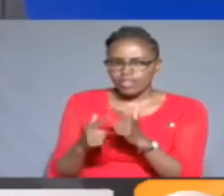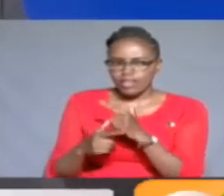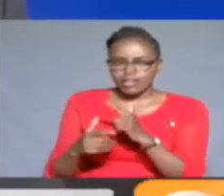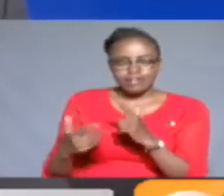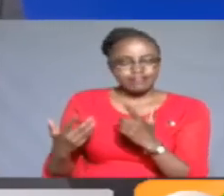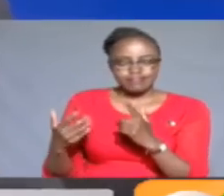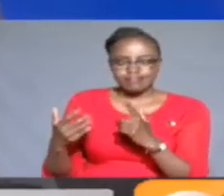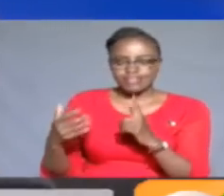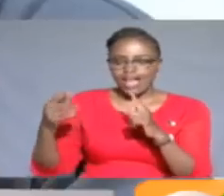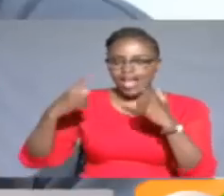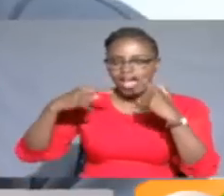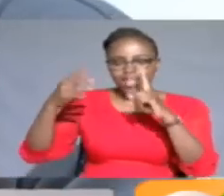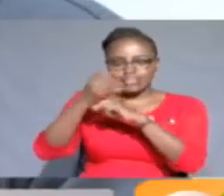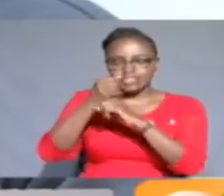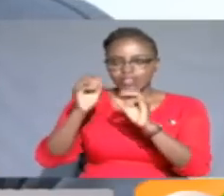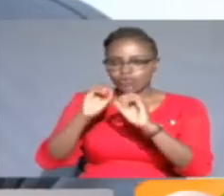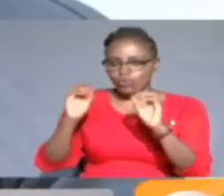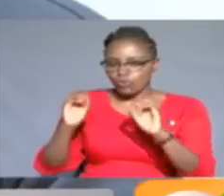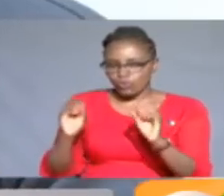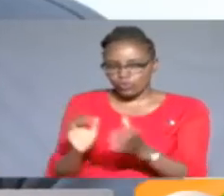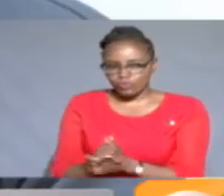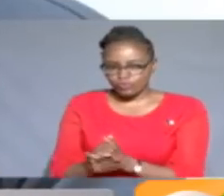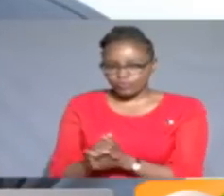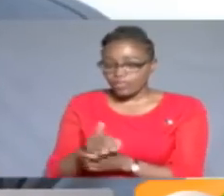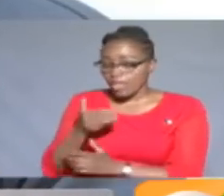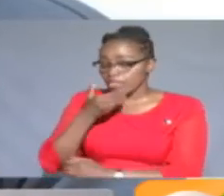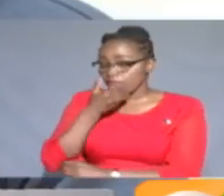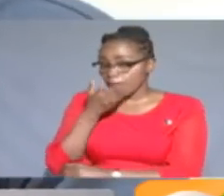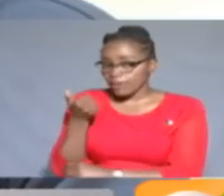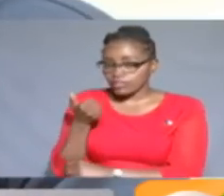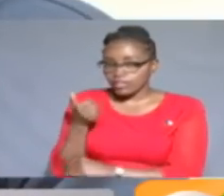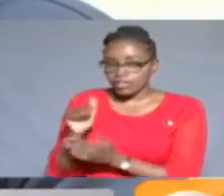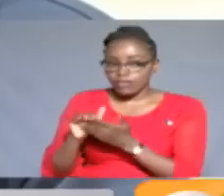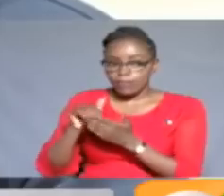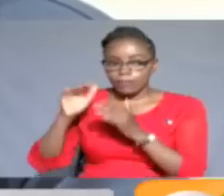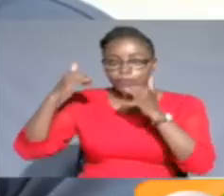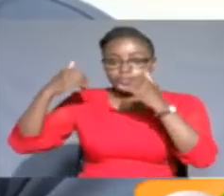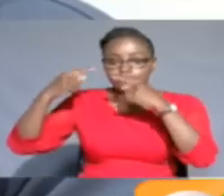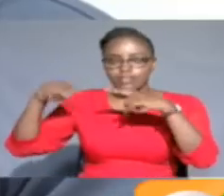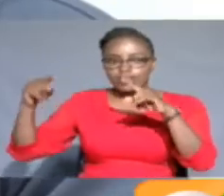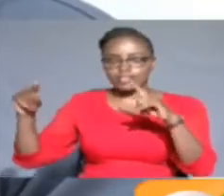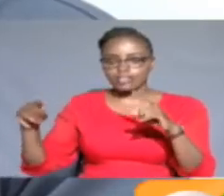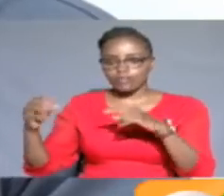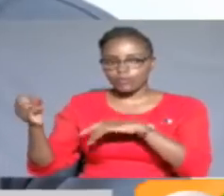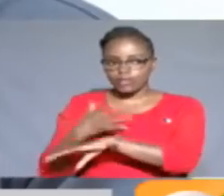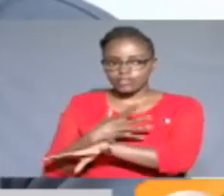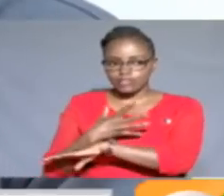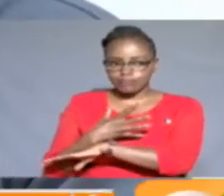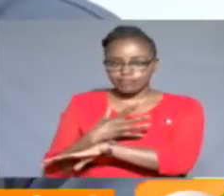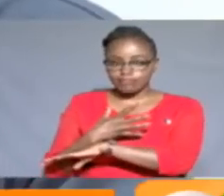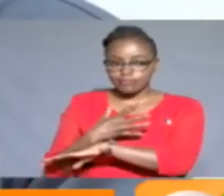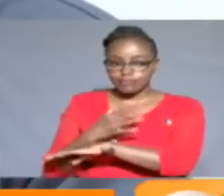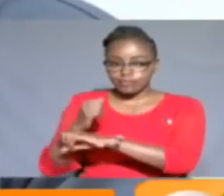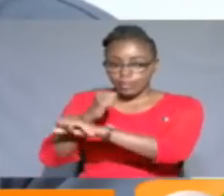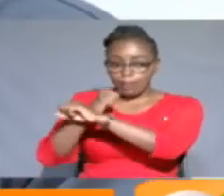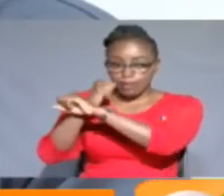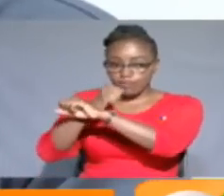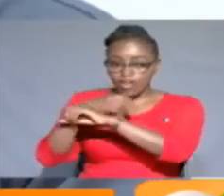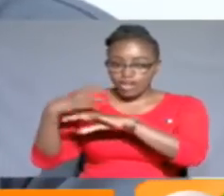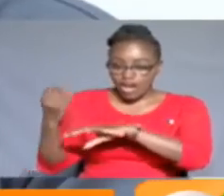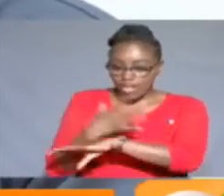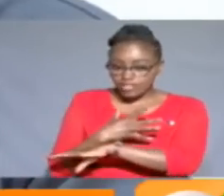not get there. Okay. The best and the most successful cancer prevention,